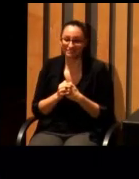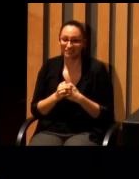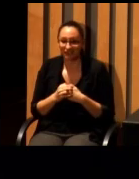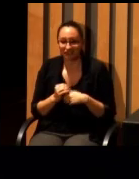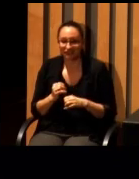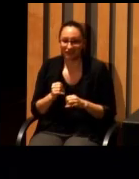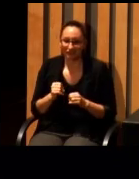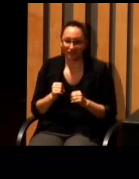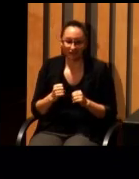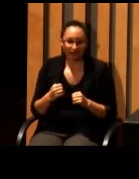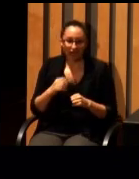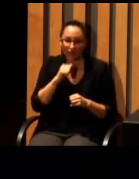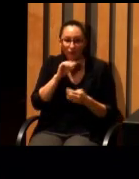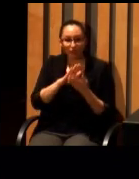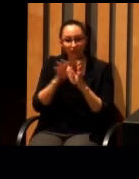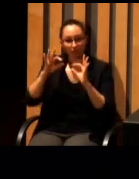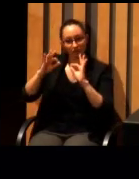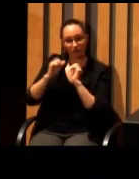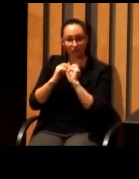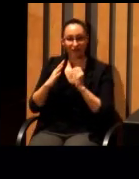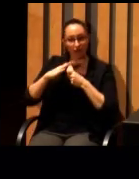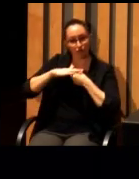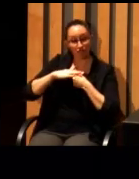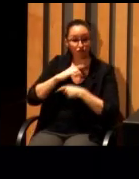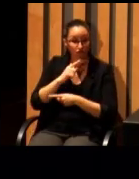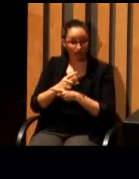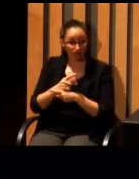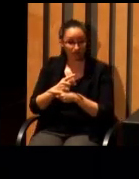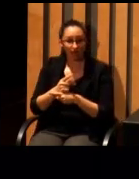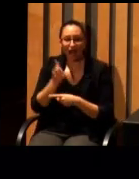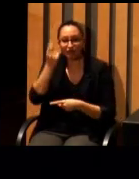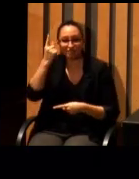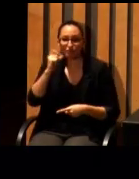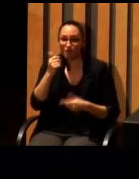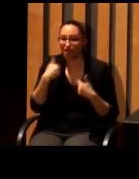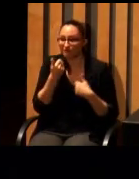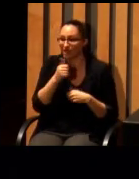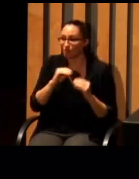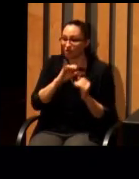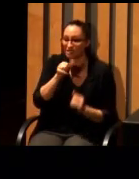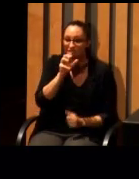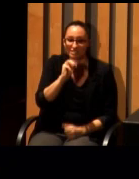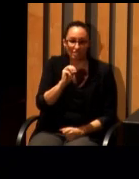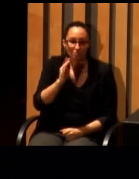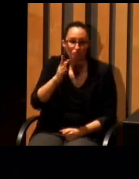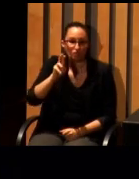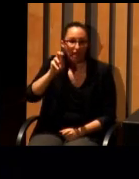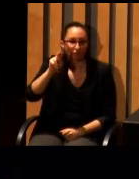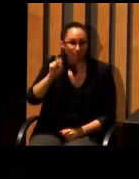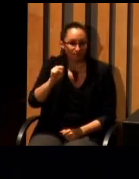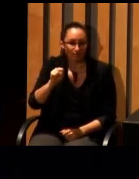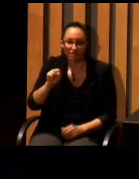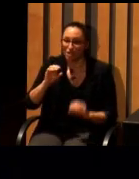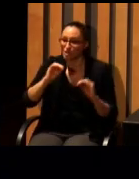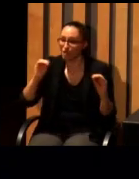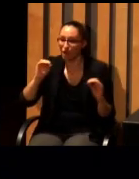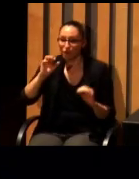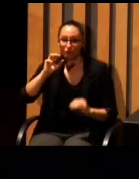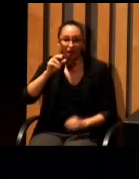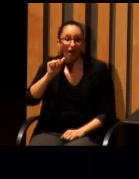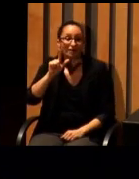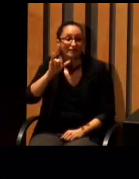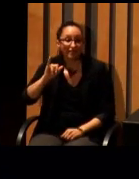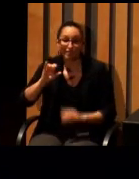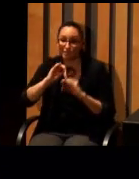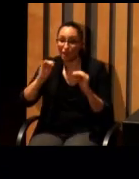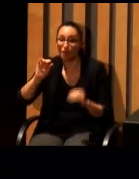I understand that there are no Jim Browns or Muhammad Ali's left, and Arthur Ashes and Kurt Floods, that was another day, and those battles